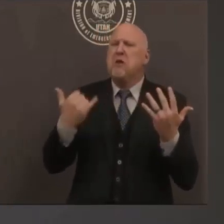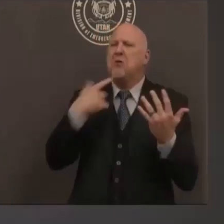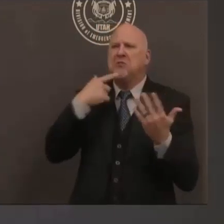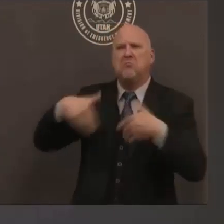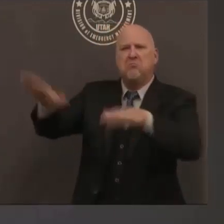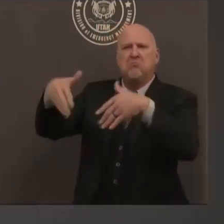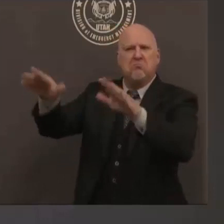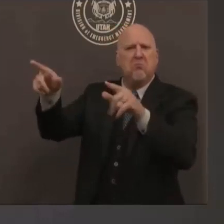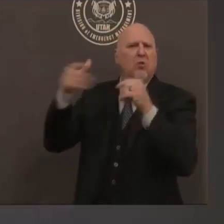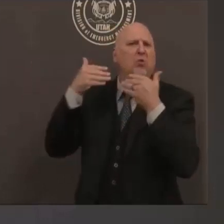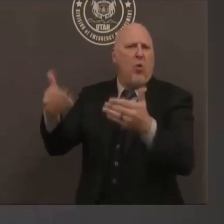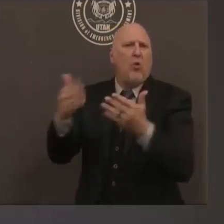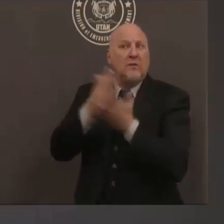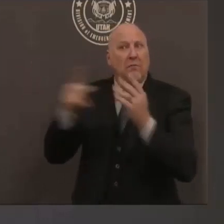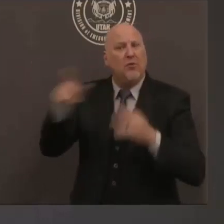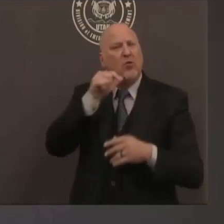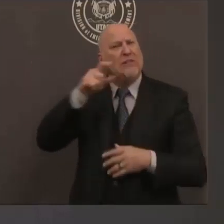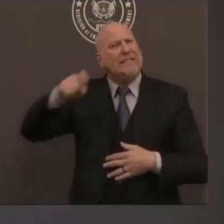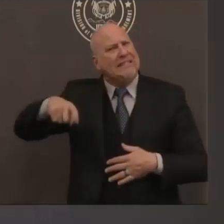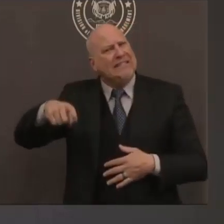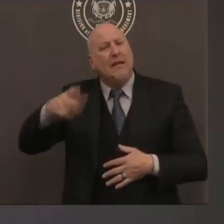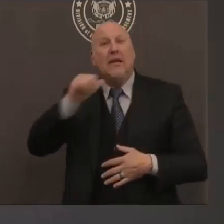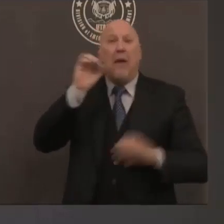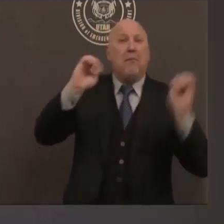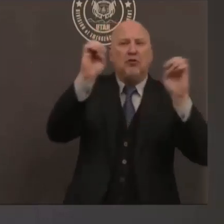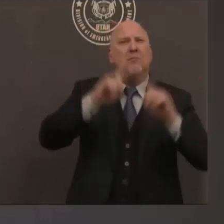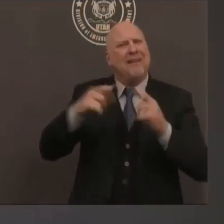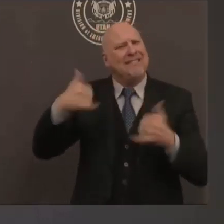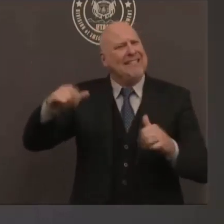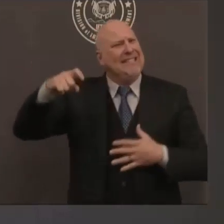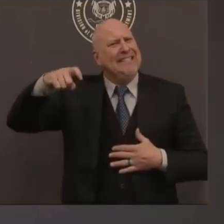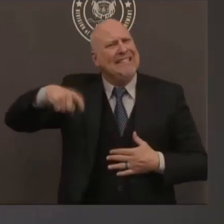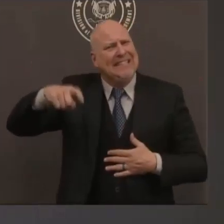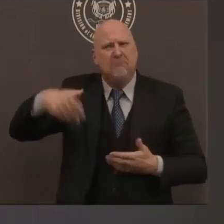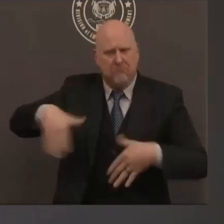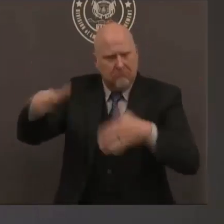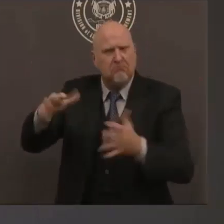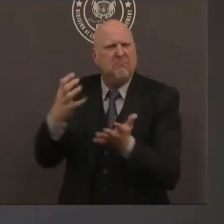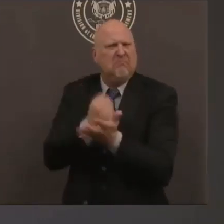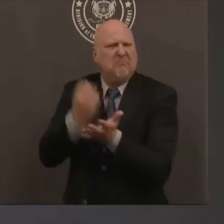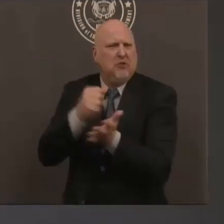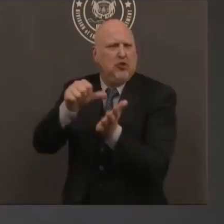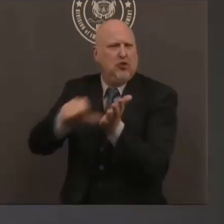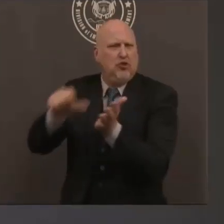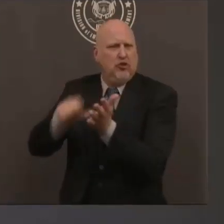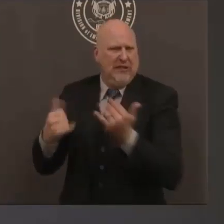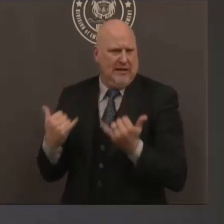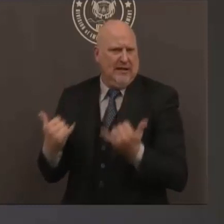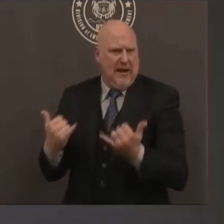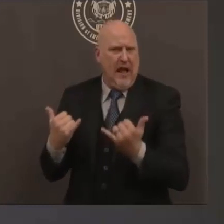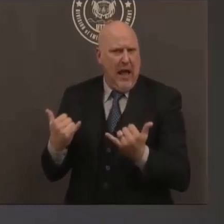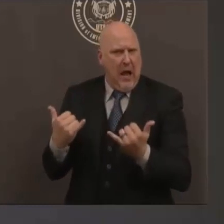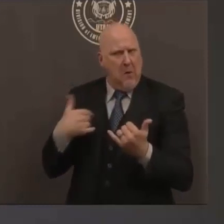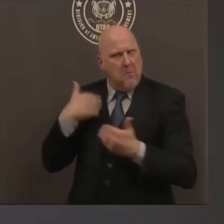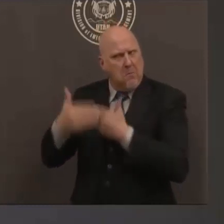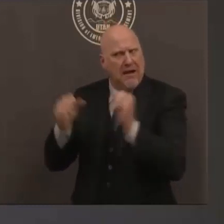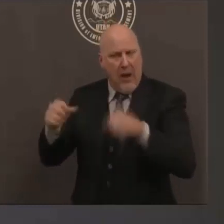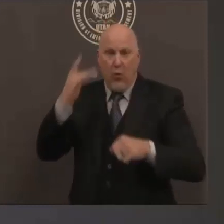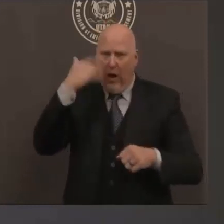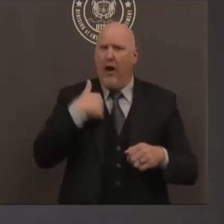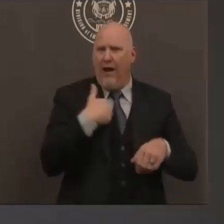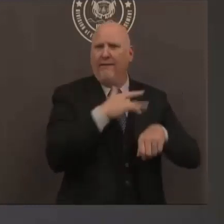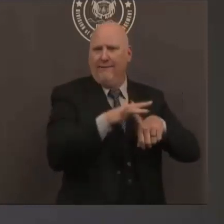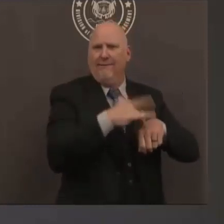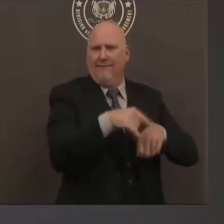needs out there. 3, we're closely looking at some of the process data. Our testing capacity, which has been